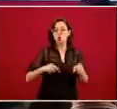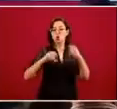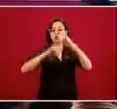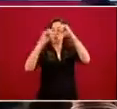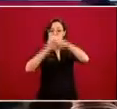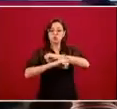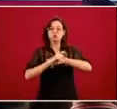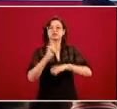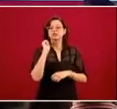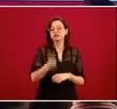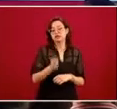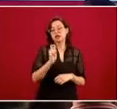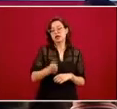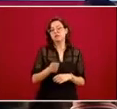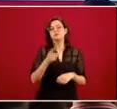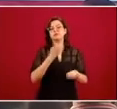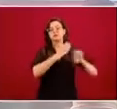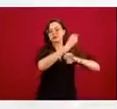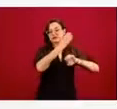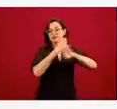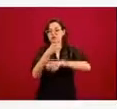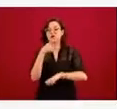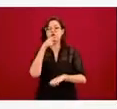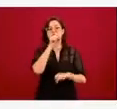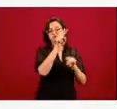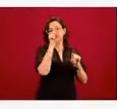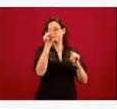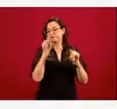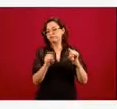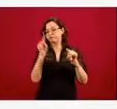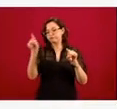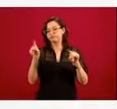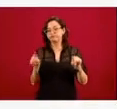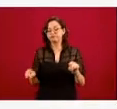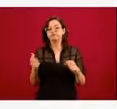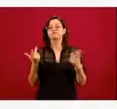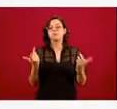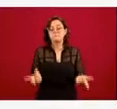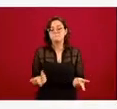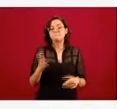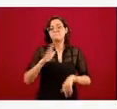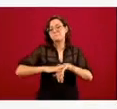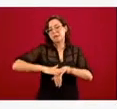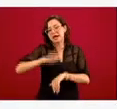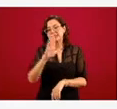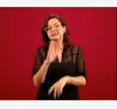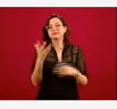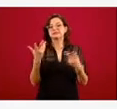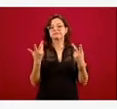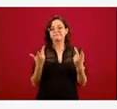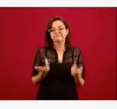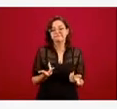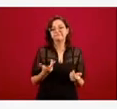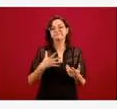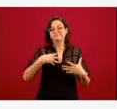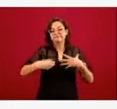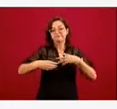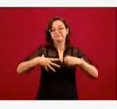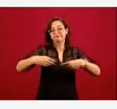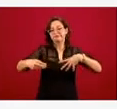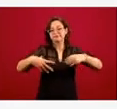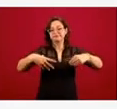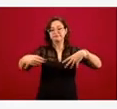the population within each state, and the darker green states are the ones that